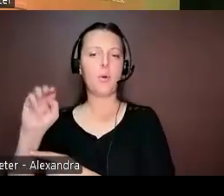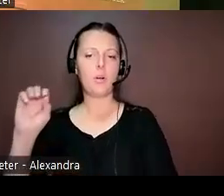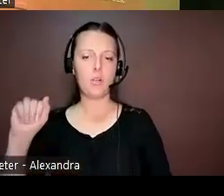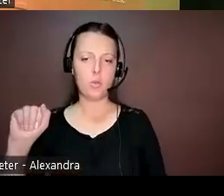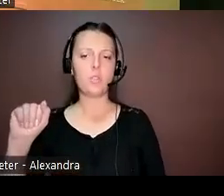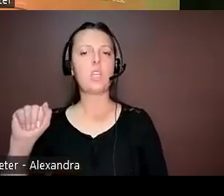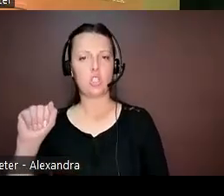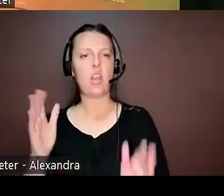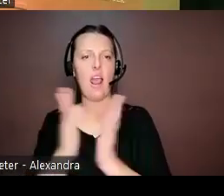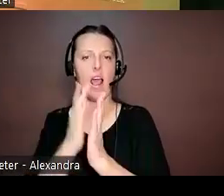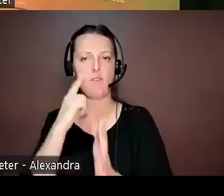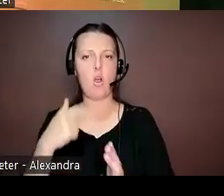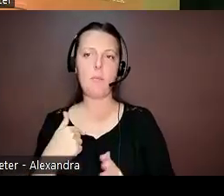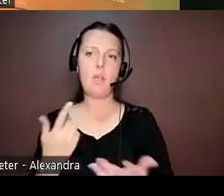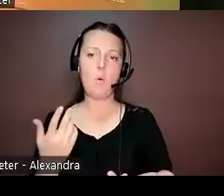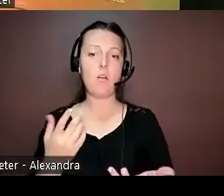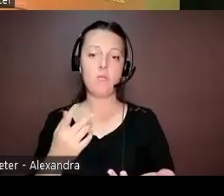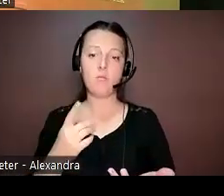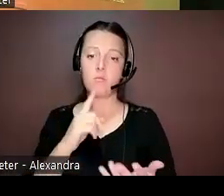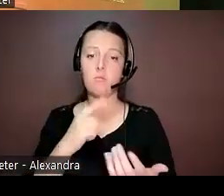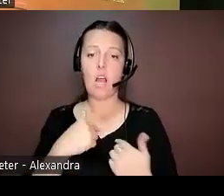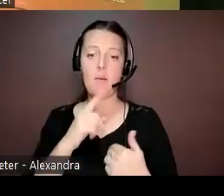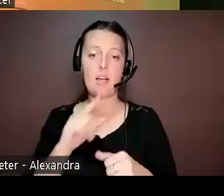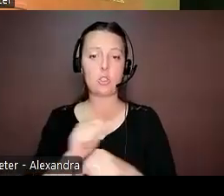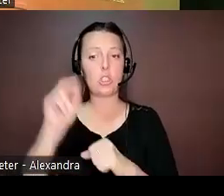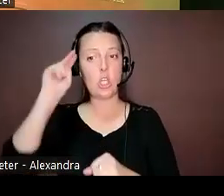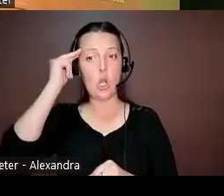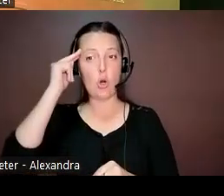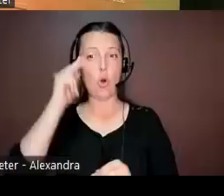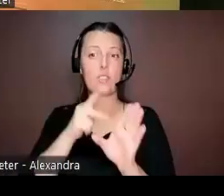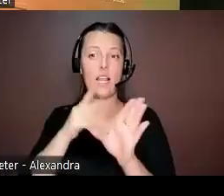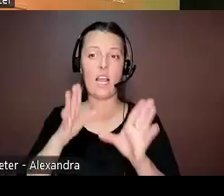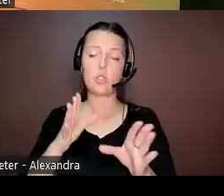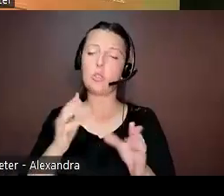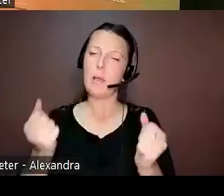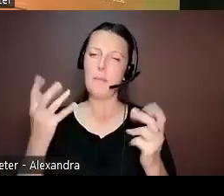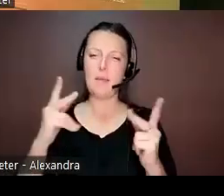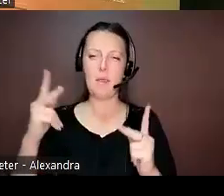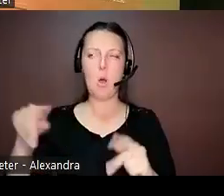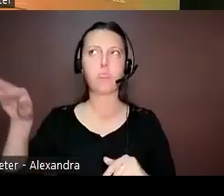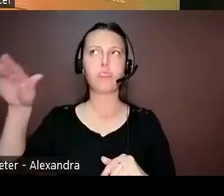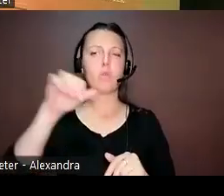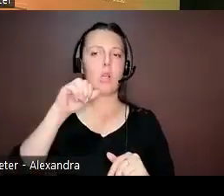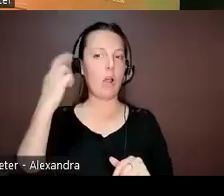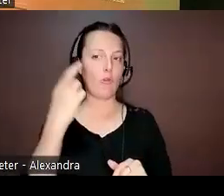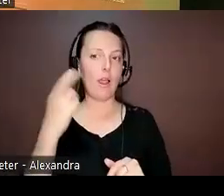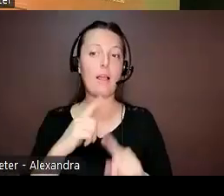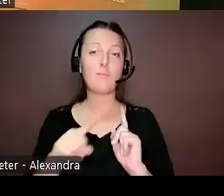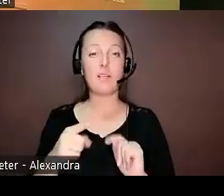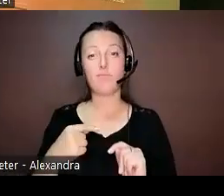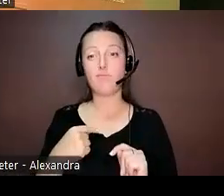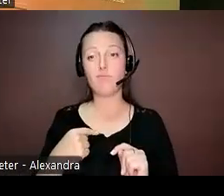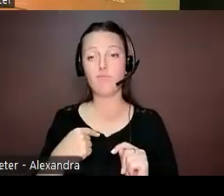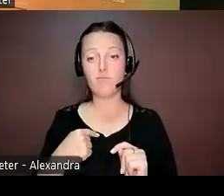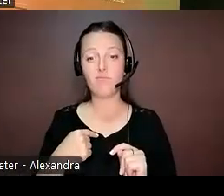a neuropsychiatrist. Now, many people don't know this, but at least a lot of you actually do